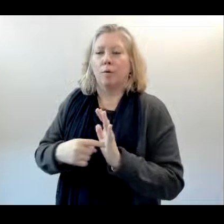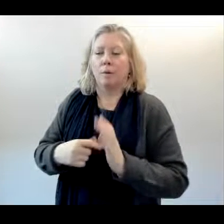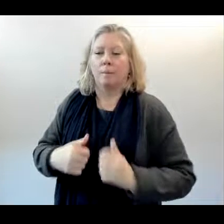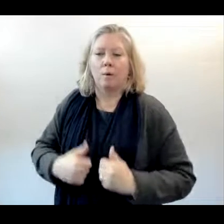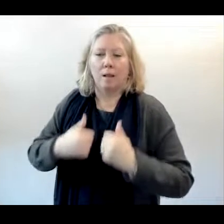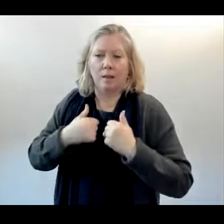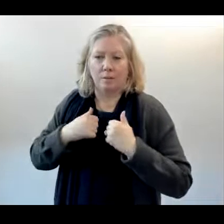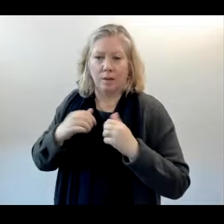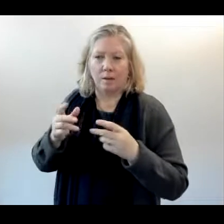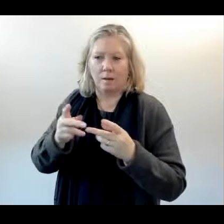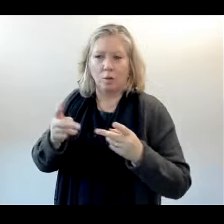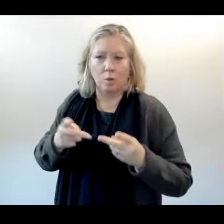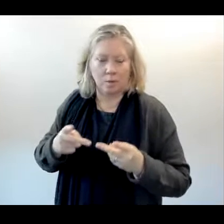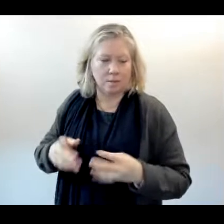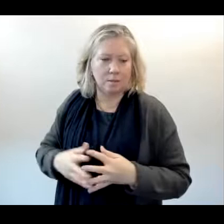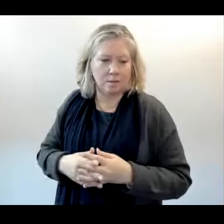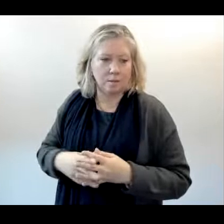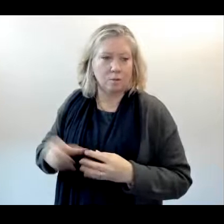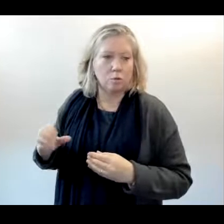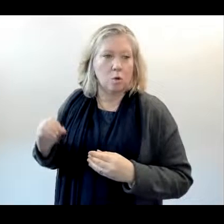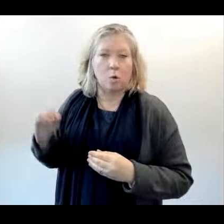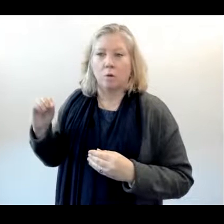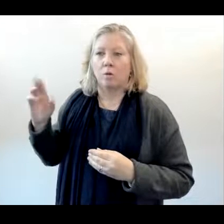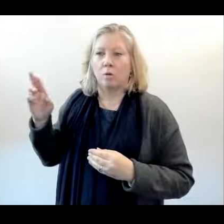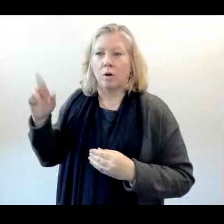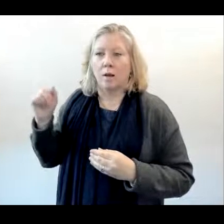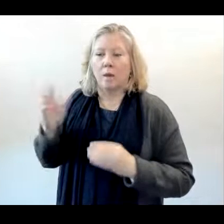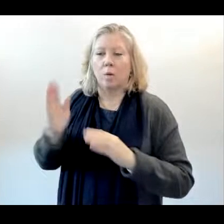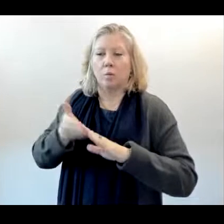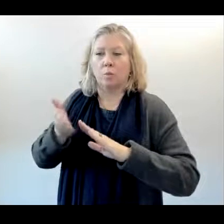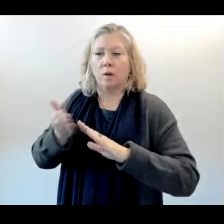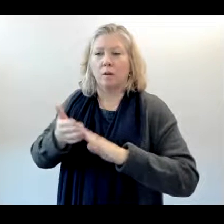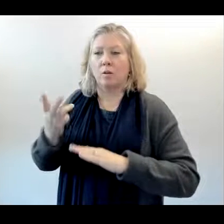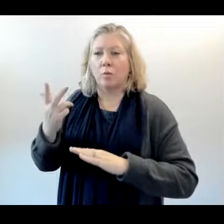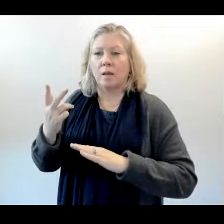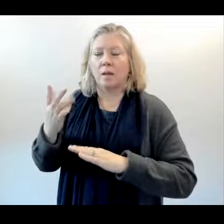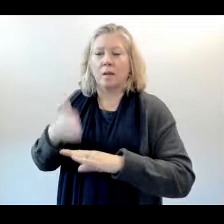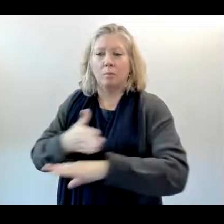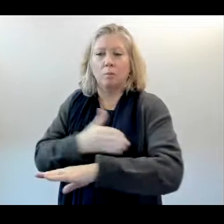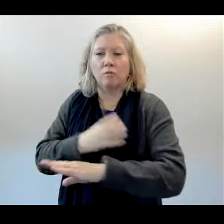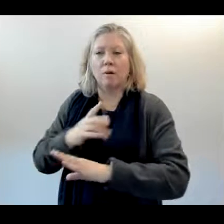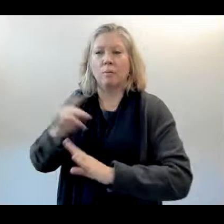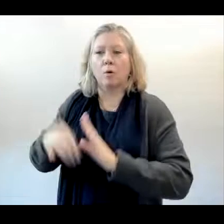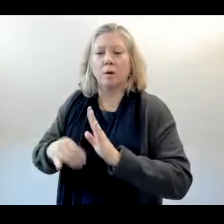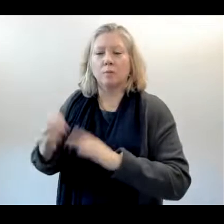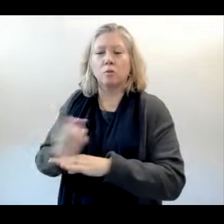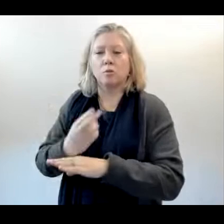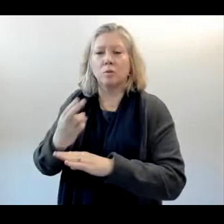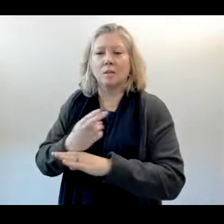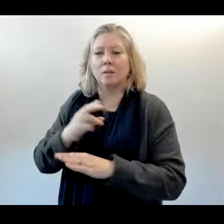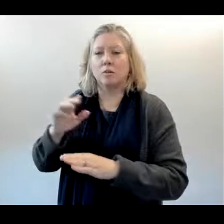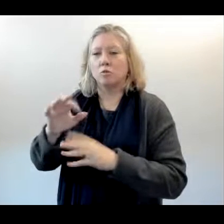neighborhood component. In this role, the URA will run 3 neighborhood improvement programs using choice money, known as Critical